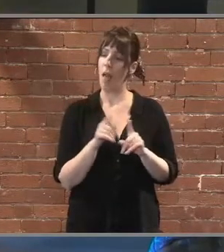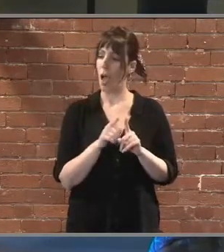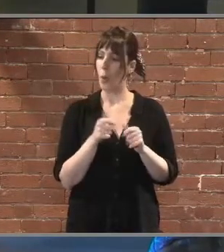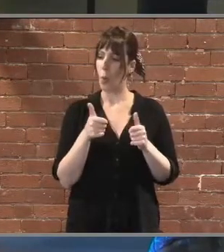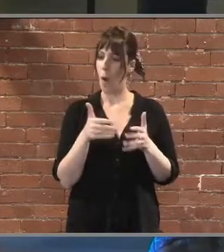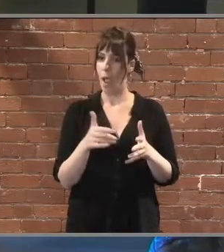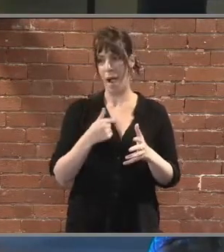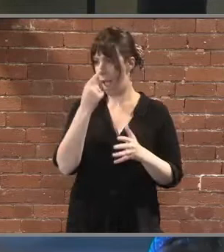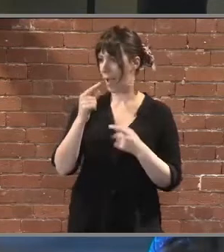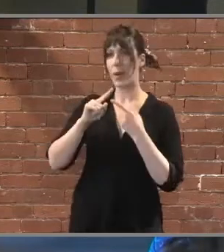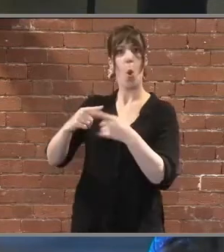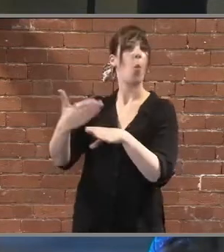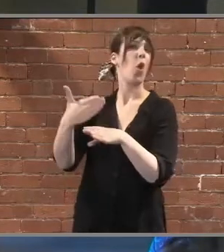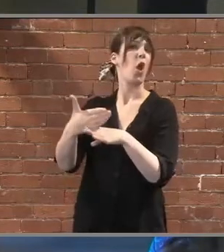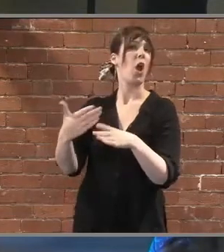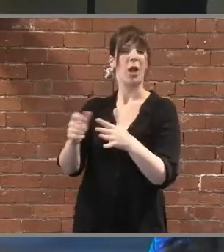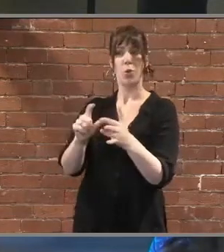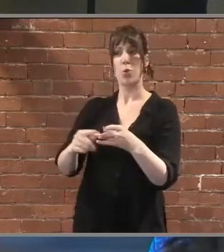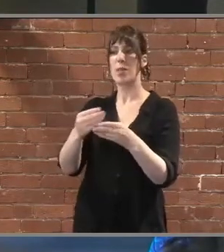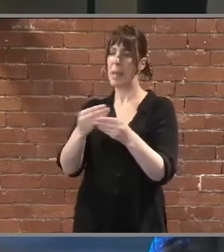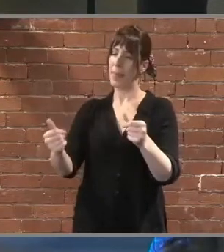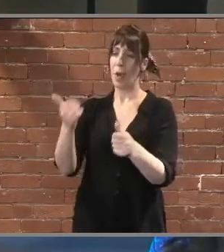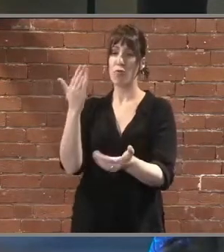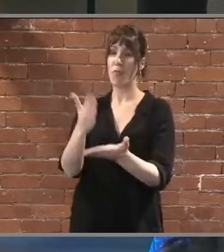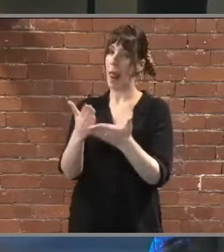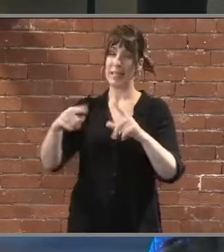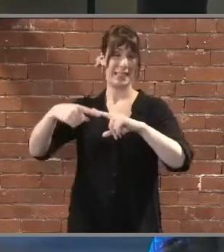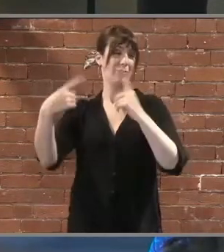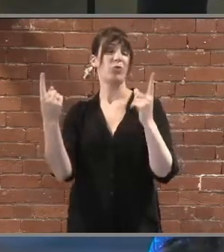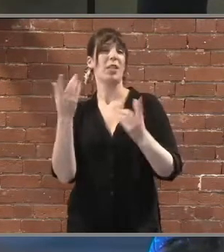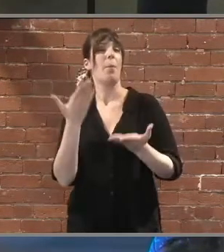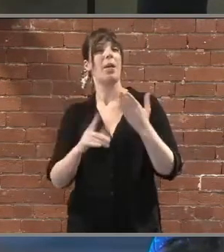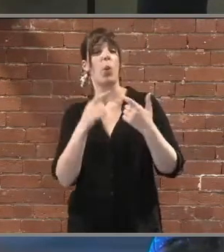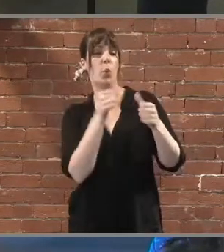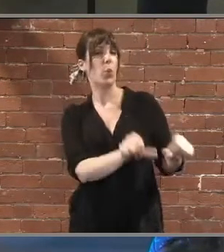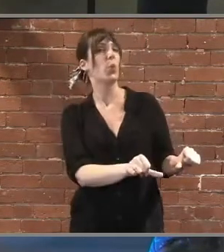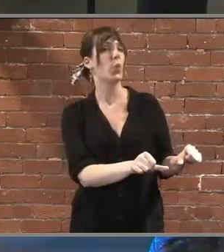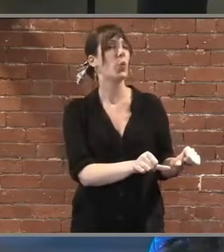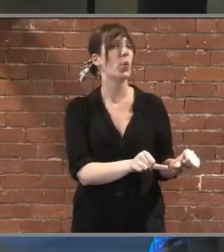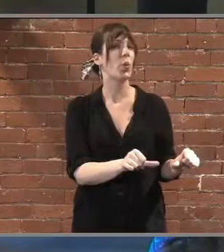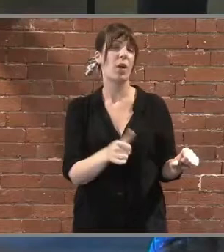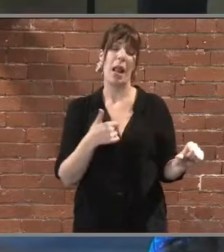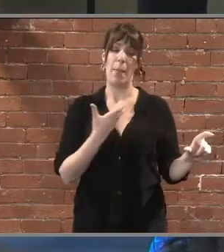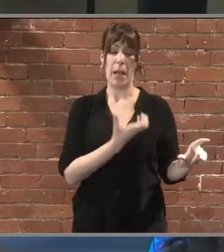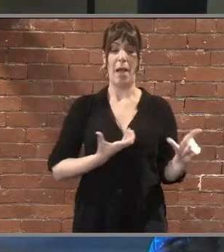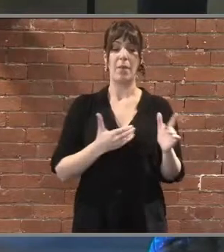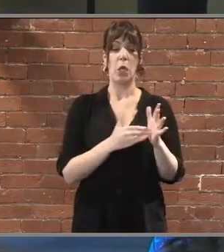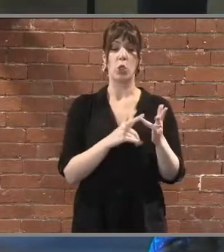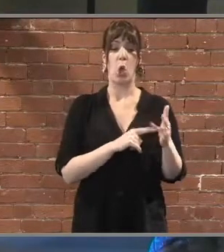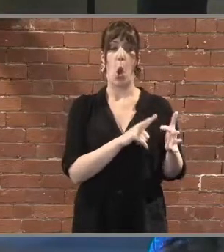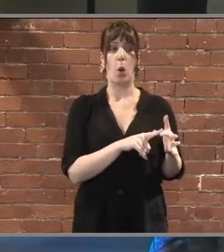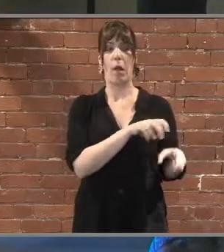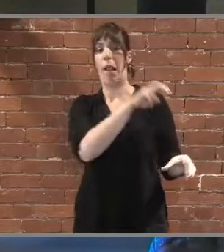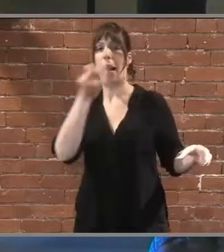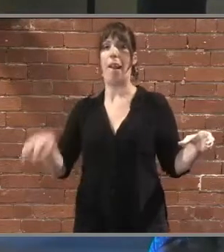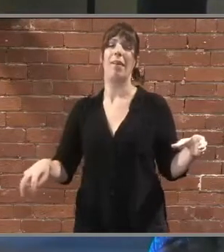continue working and do something really outside of my wheelhouse, outside of my comfort zone, and just, yeah. That's